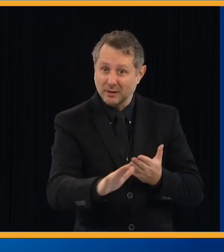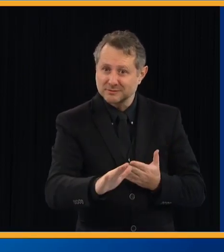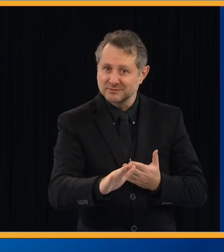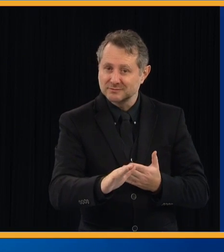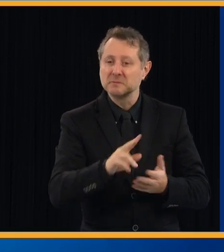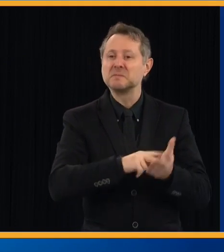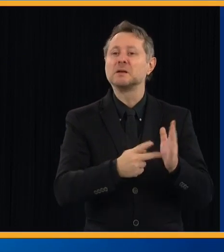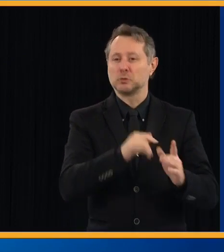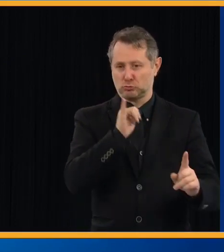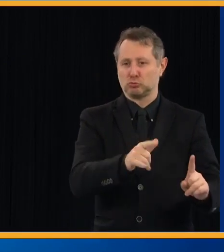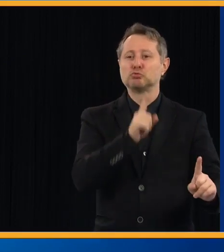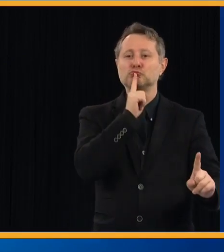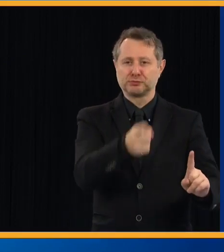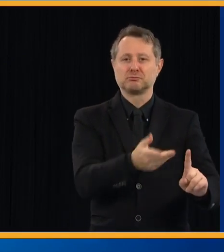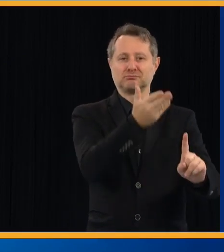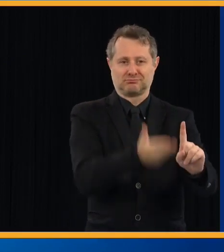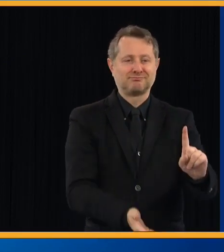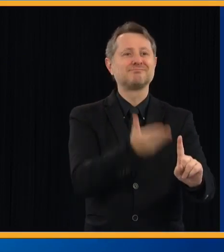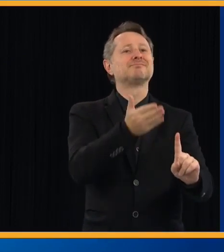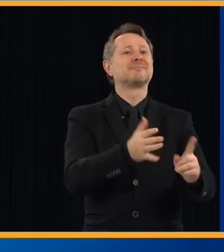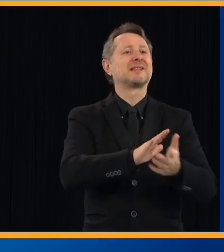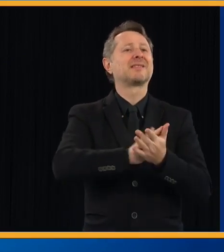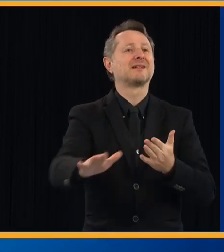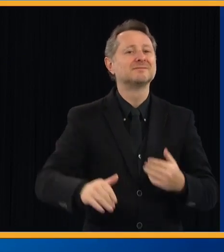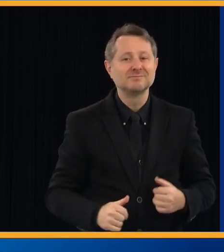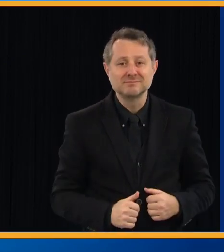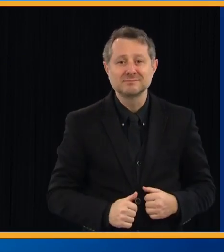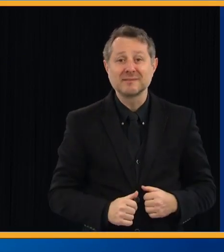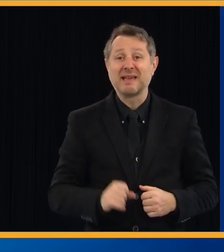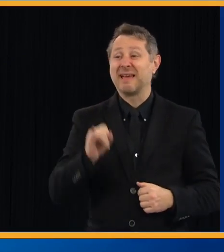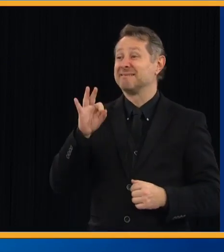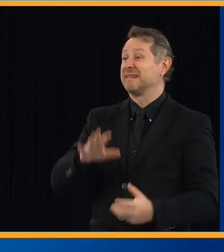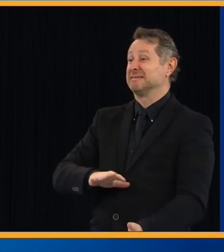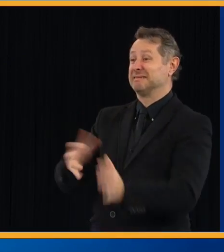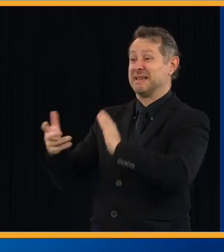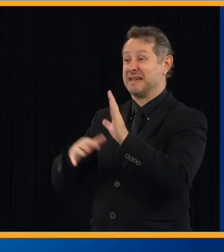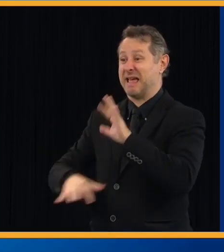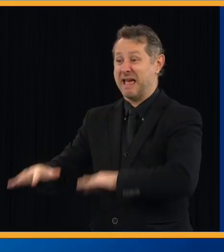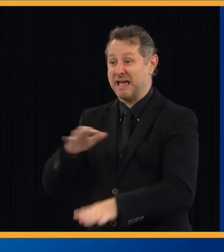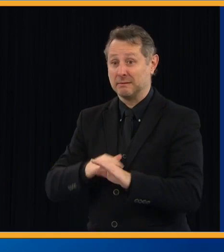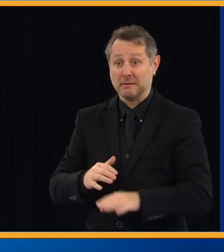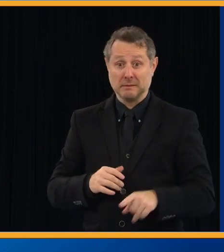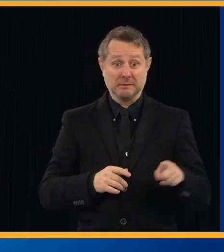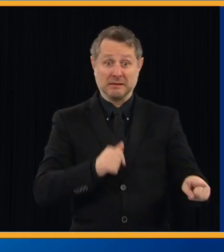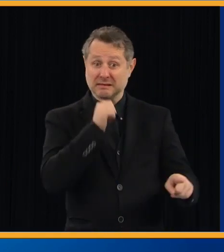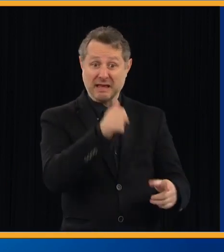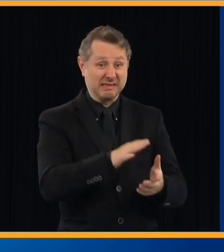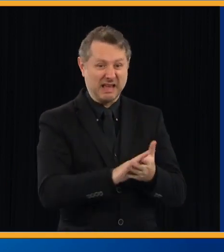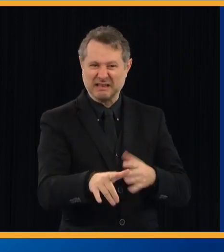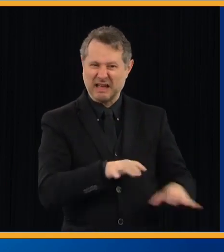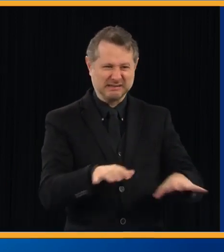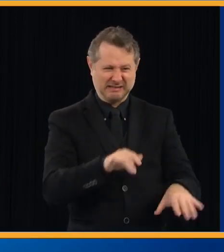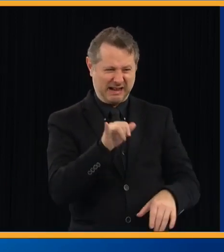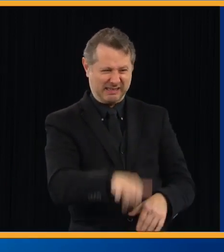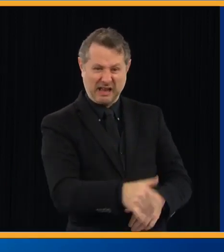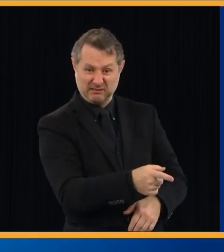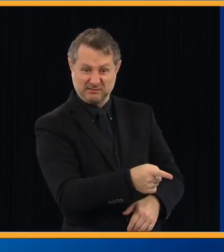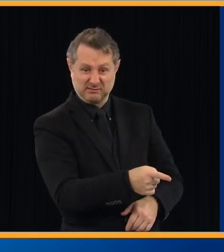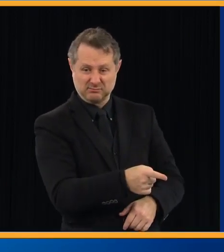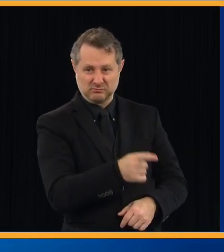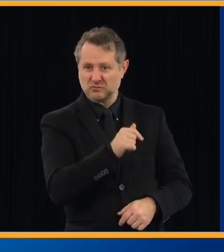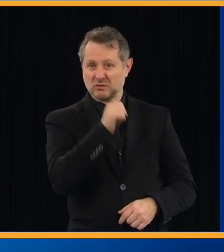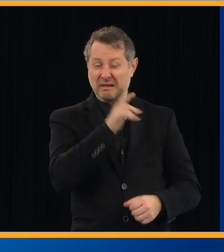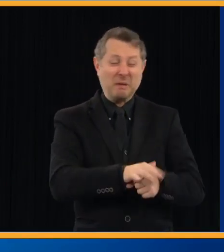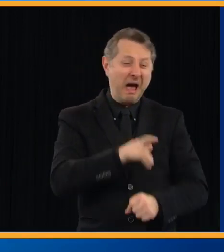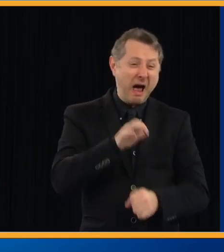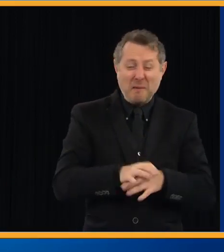pressure just forces their character and the weaknesses explode or